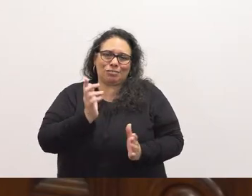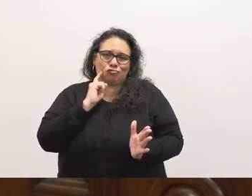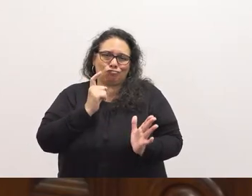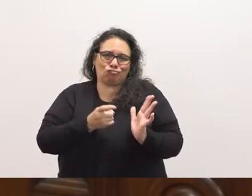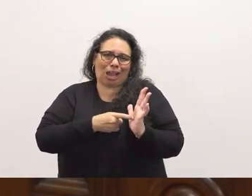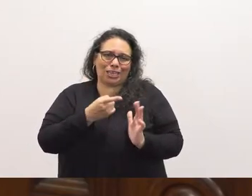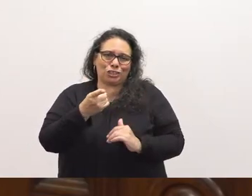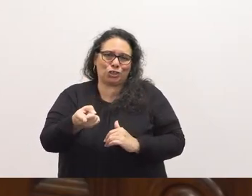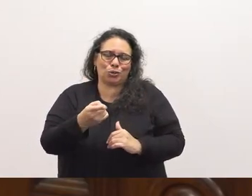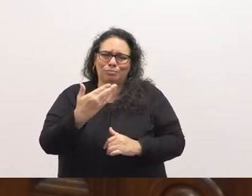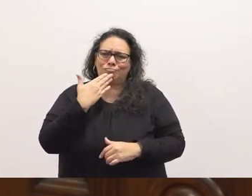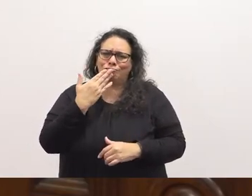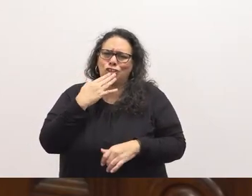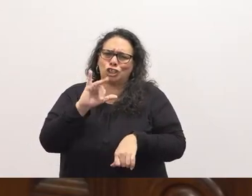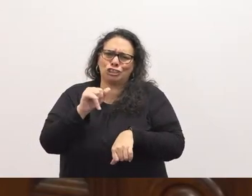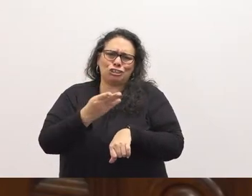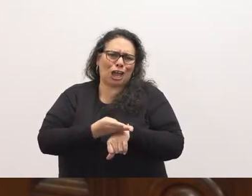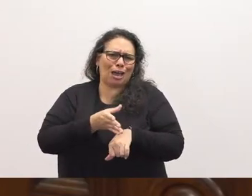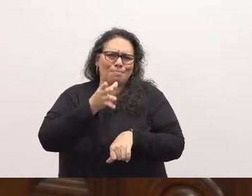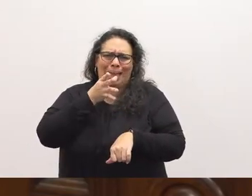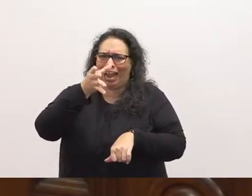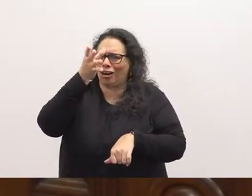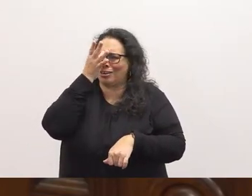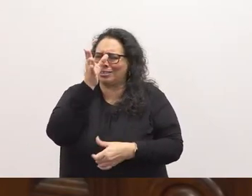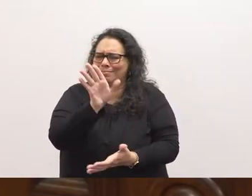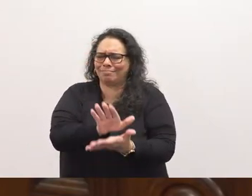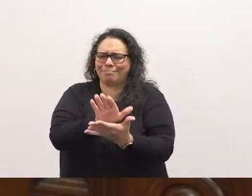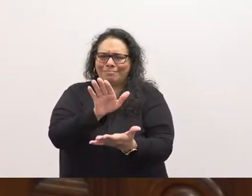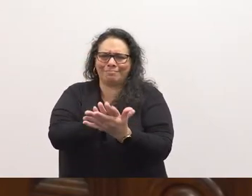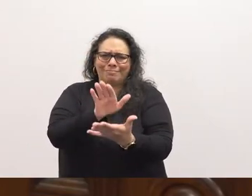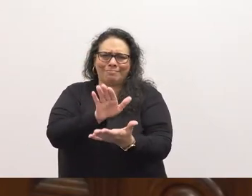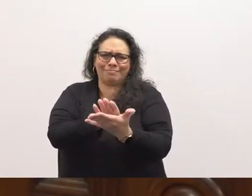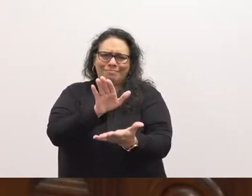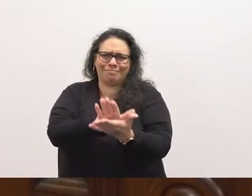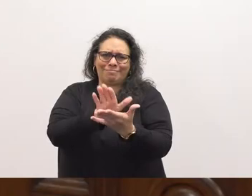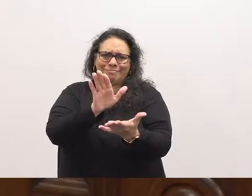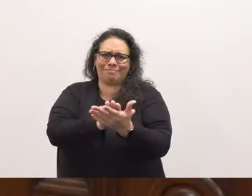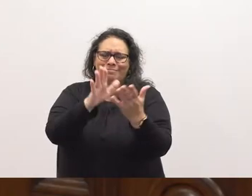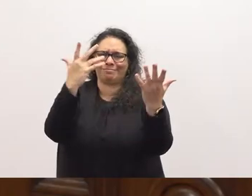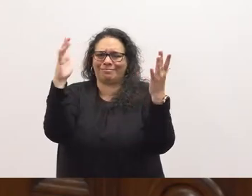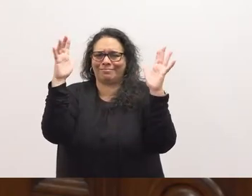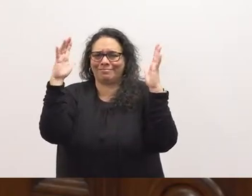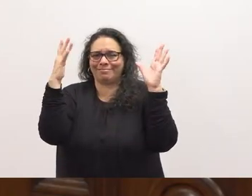I just say, good job, parents. Good job.